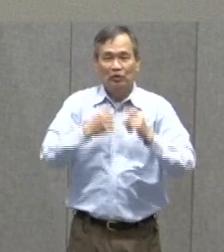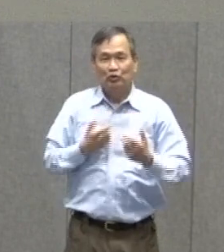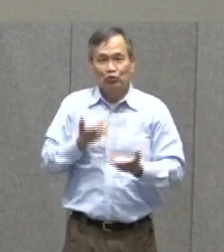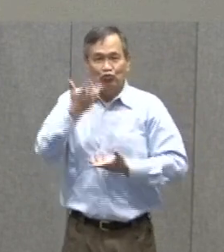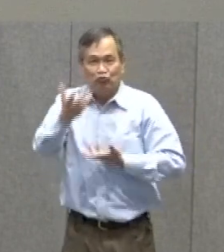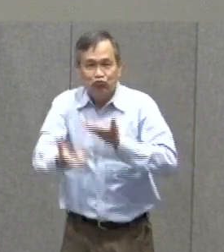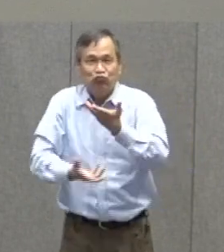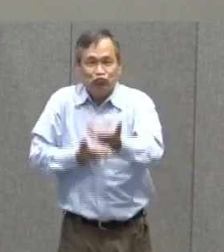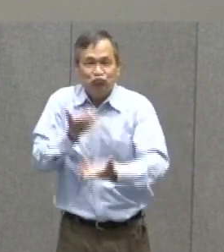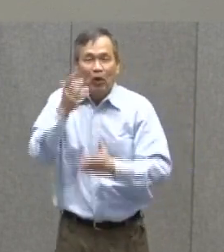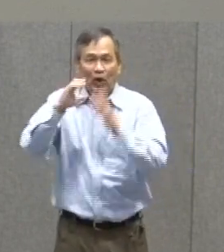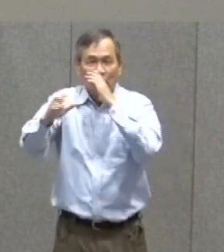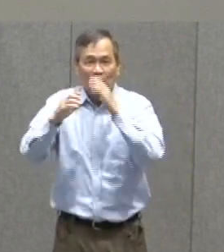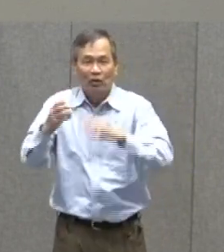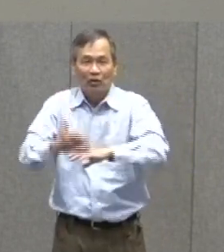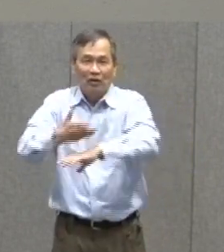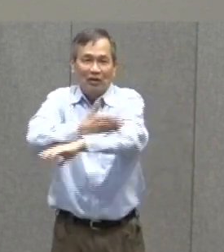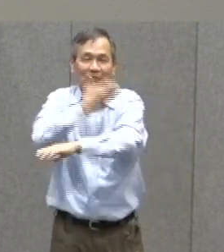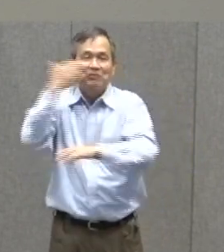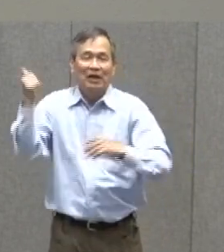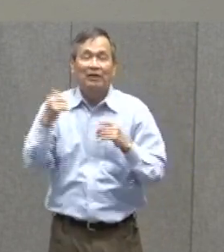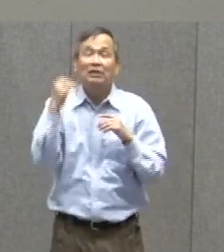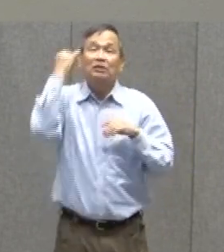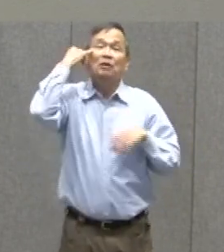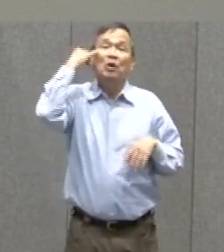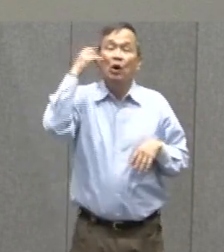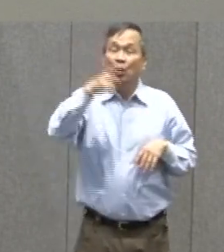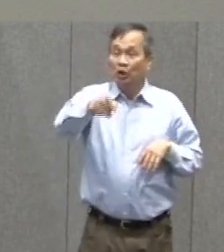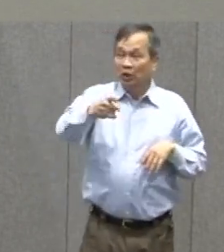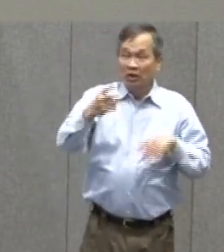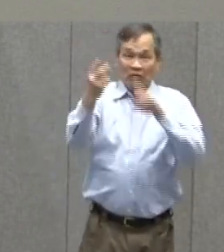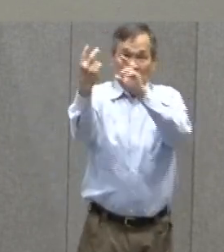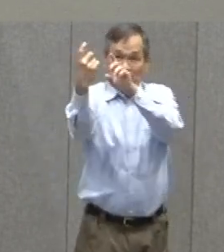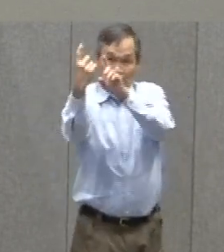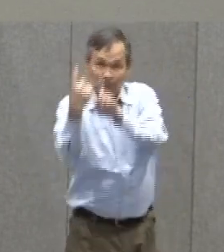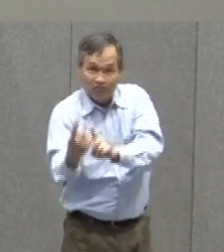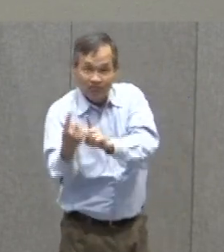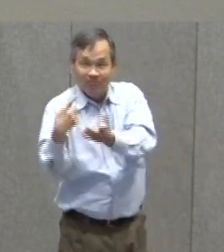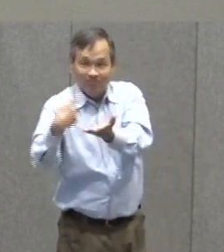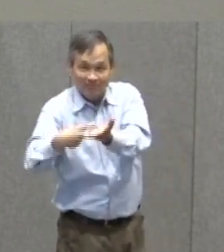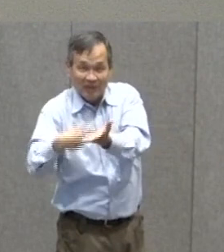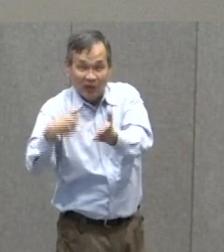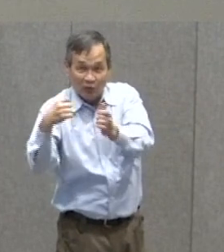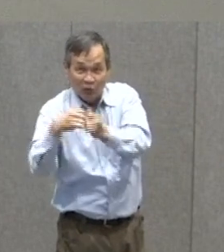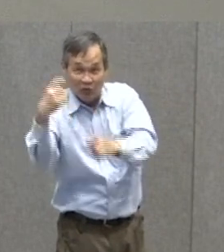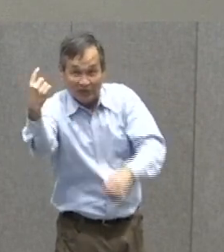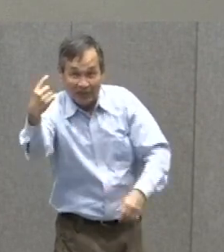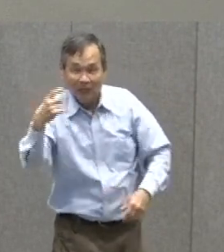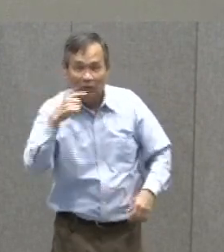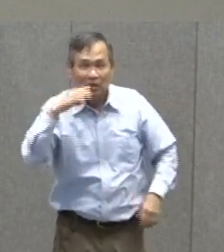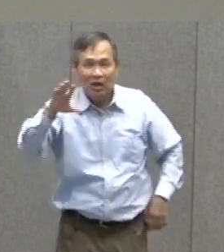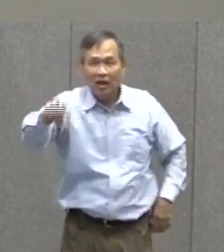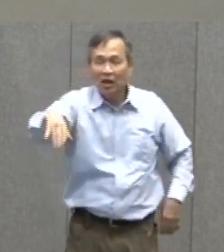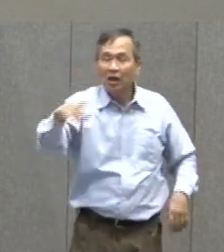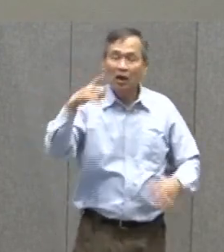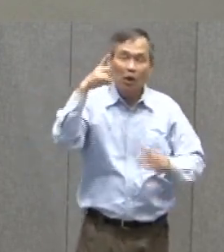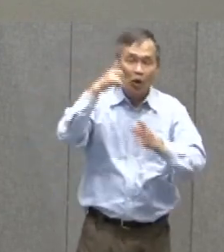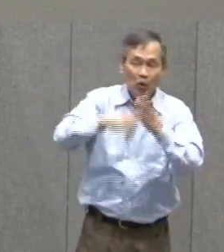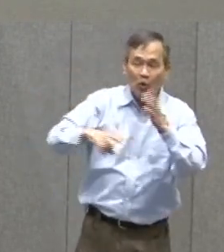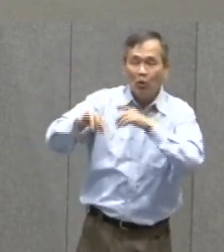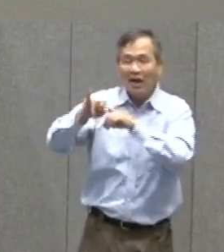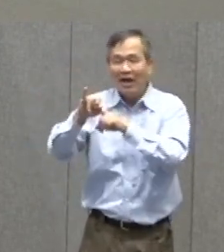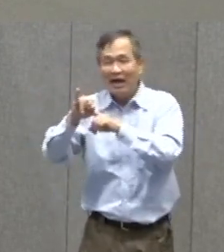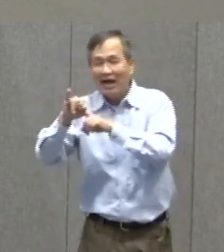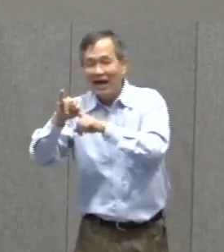other students. So if you're sitting with somebody, or discussing a classroom conversation, you say, what if